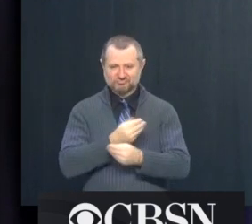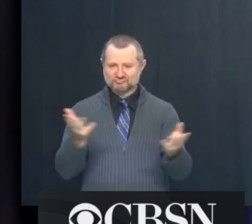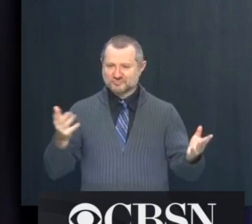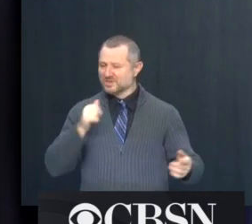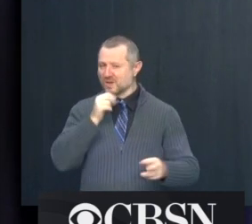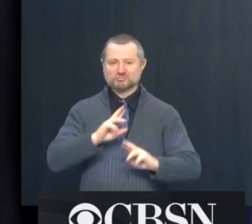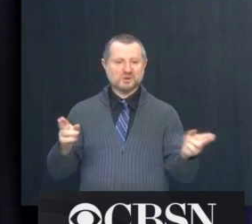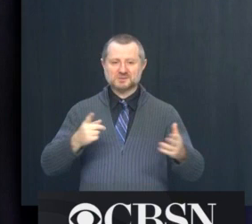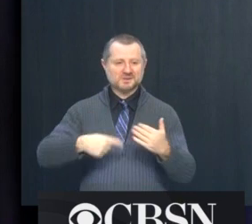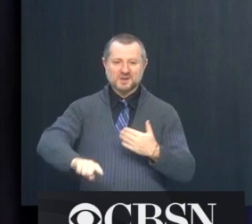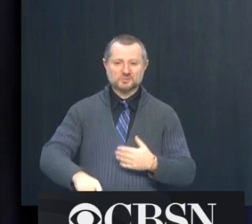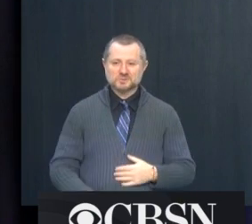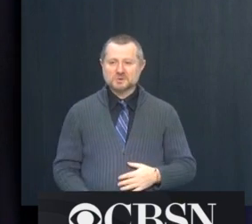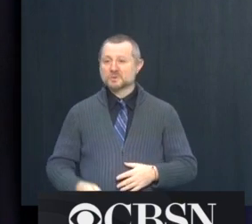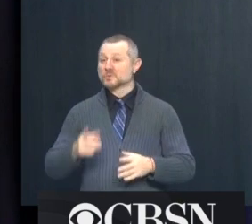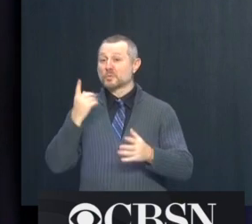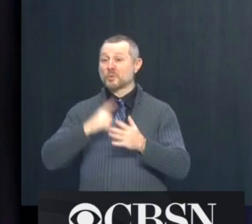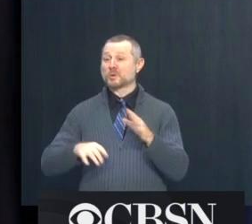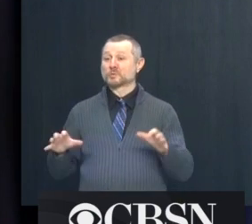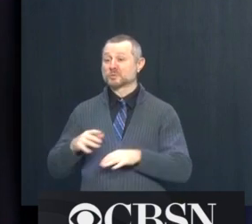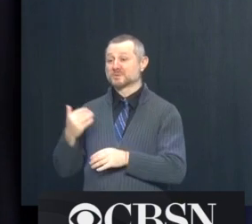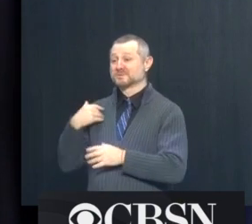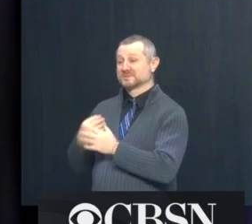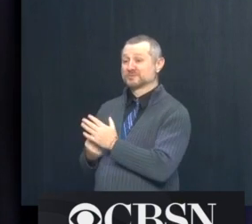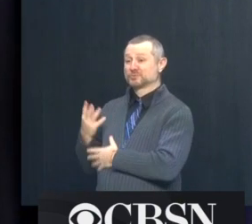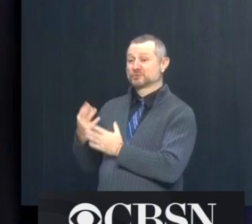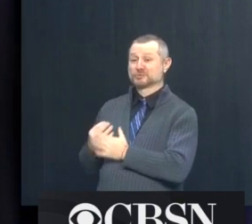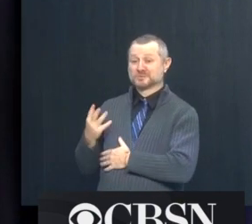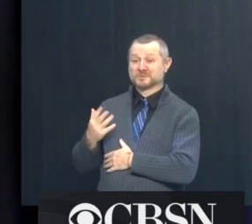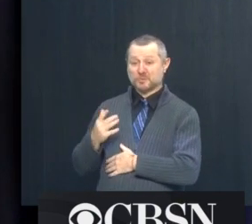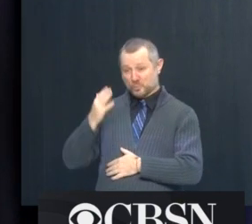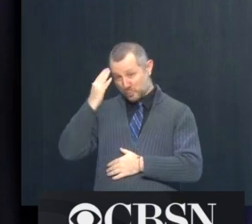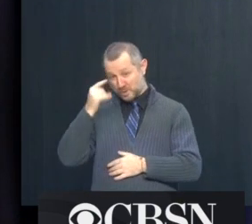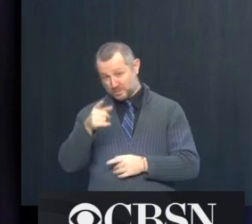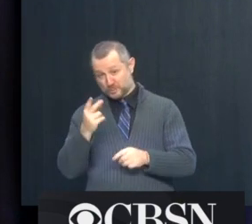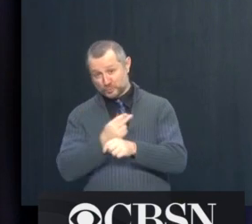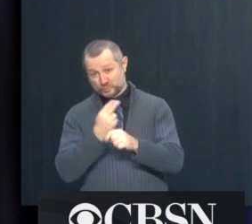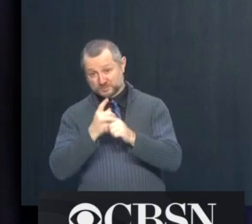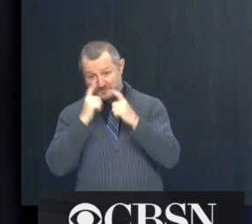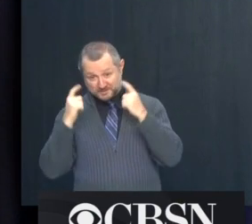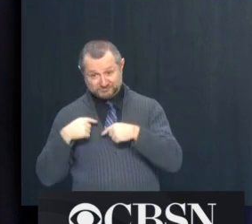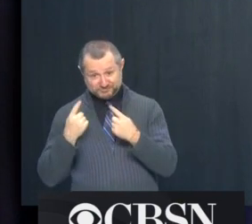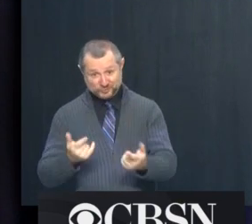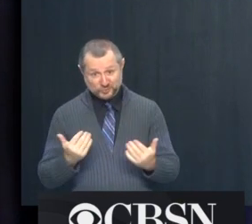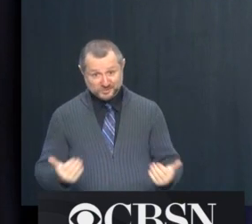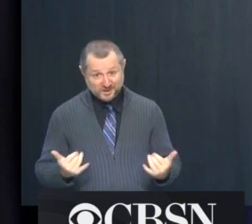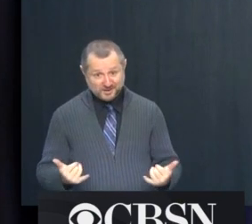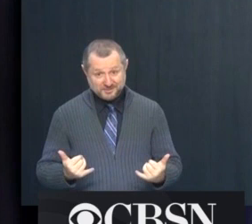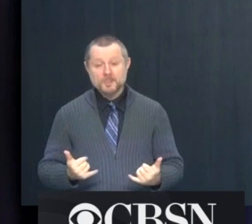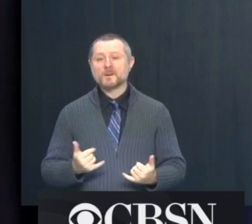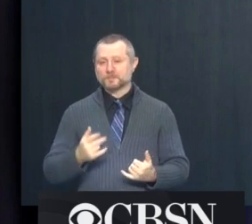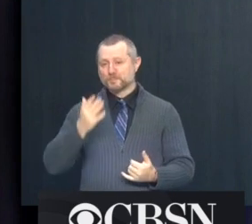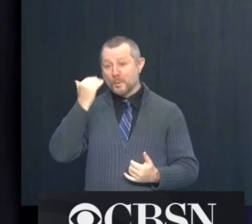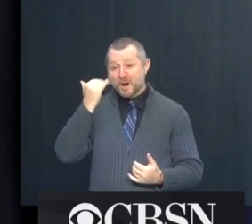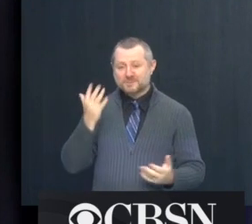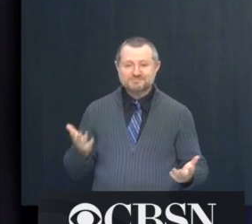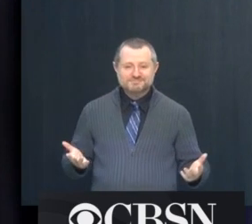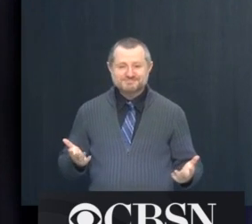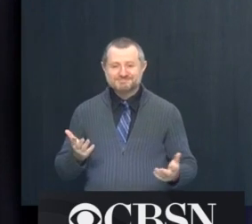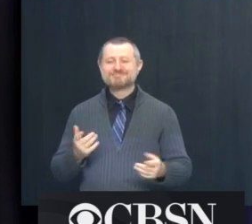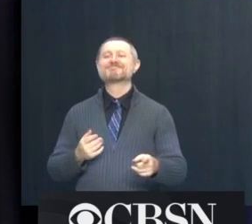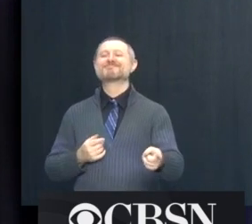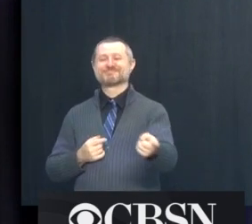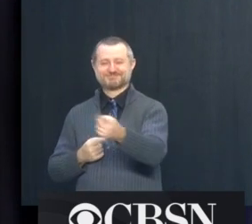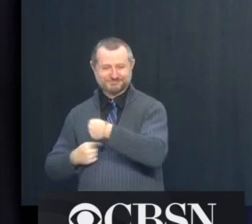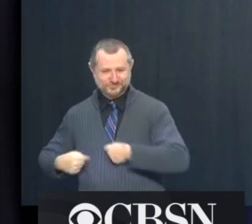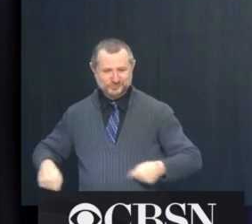the spring, and the reason you're wearing a mask today, is because we